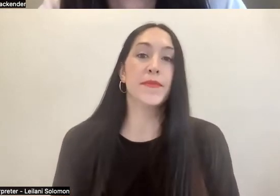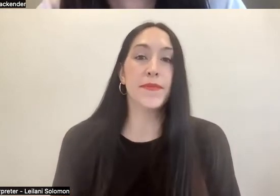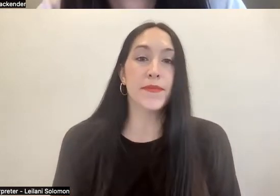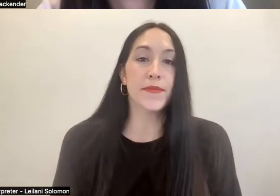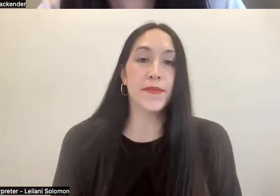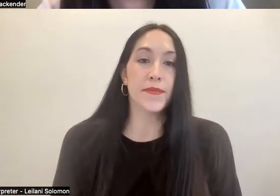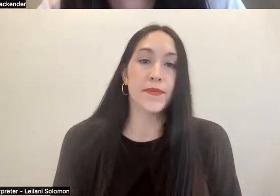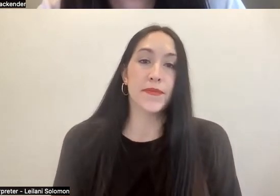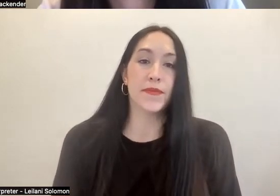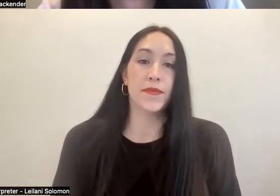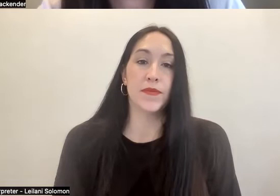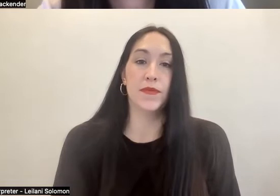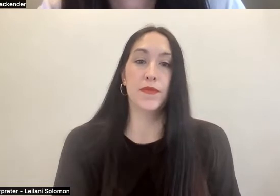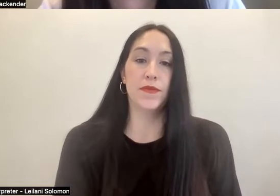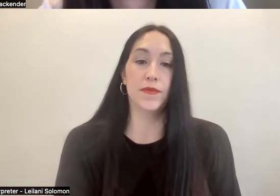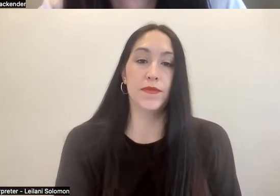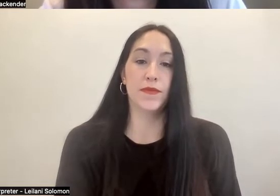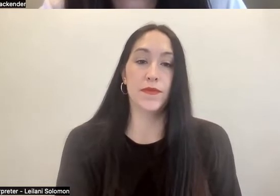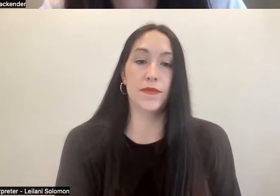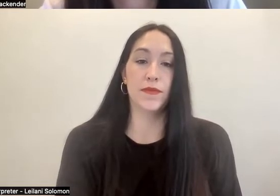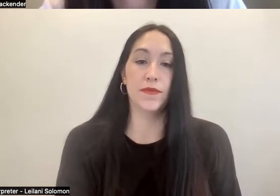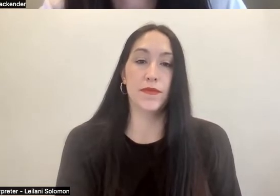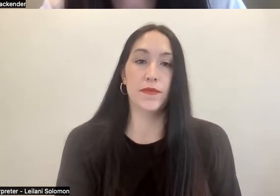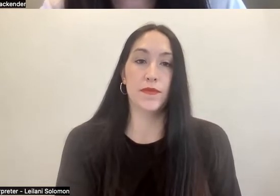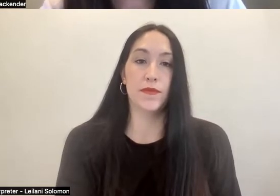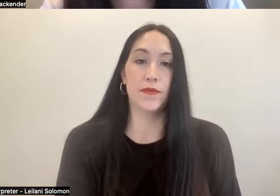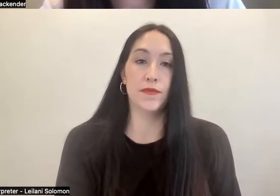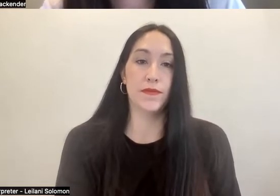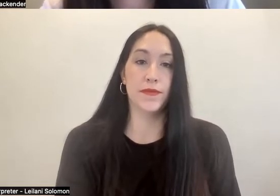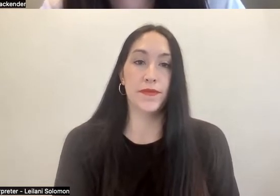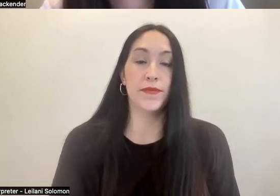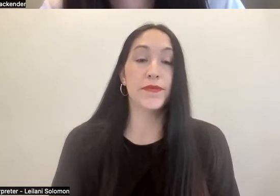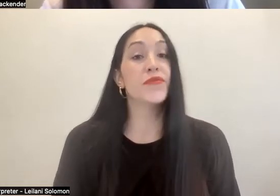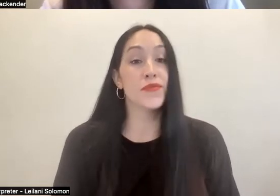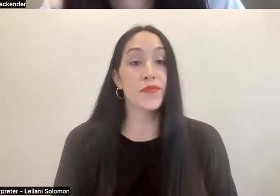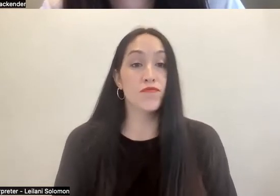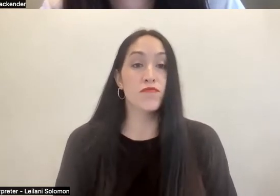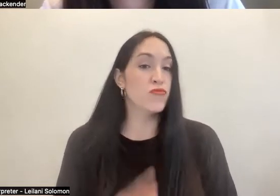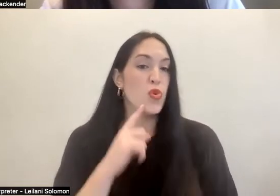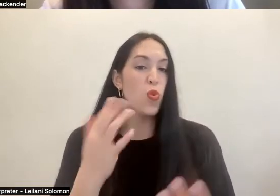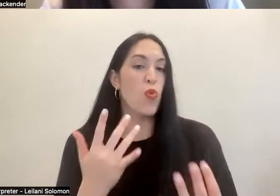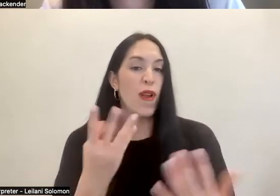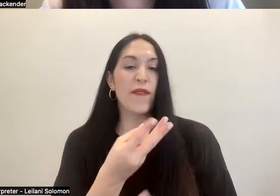We're going to let that run for a couple of seconds.